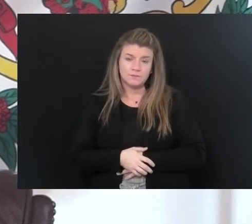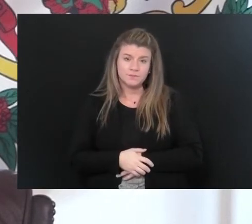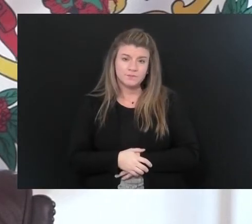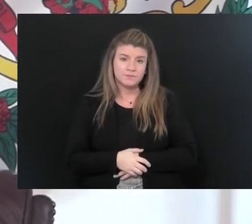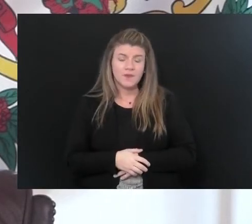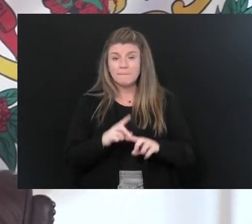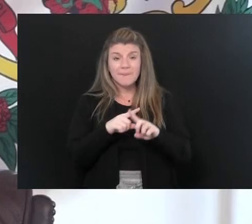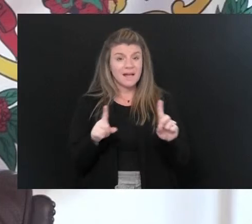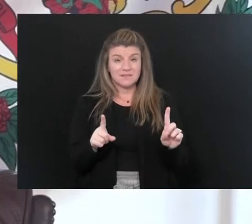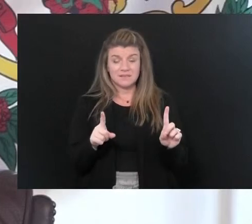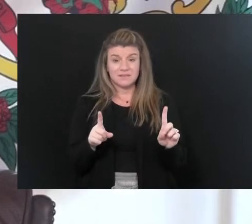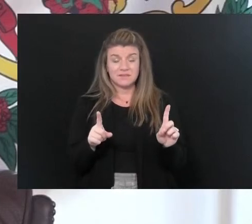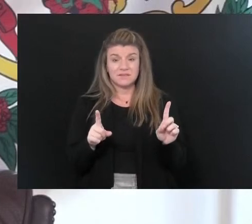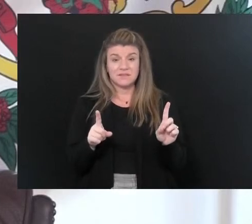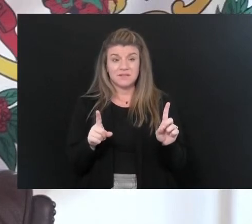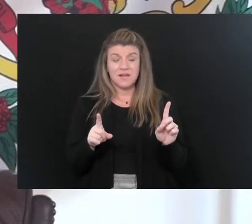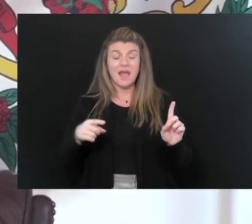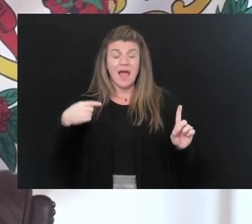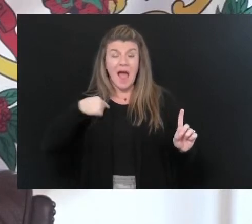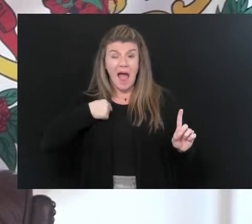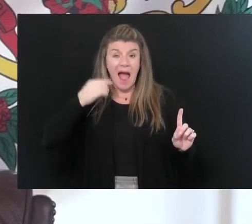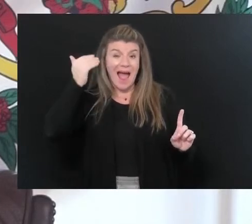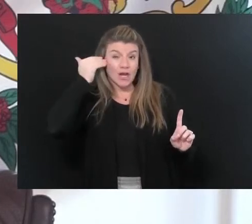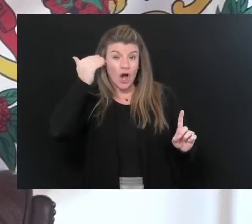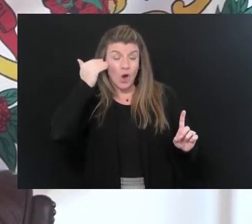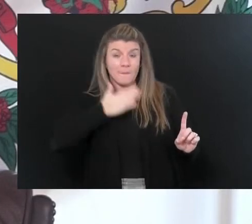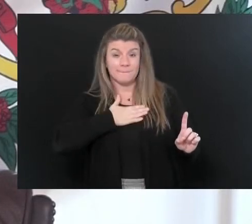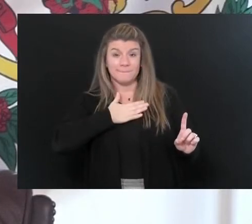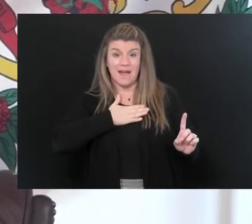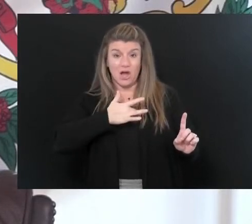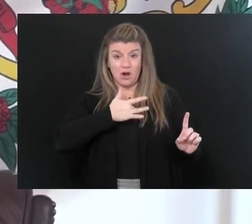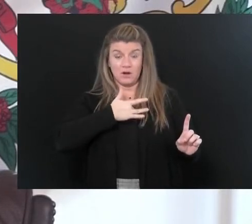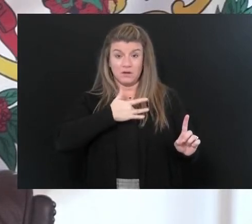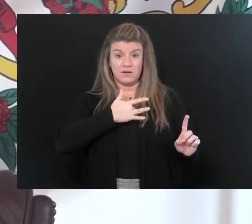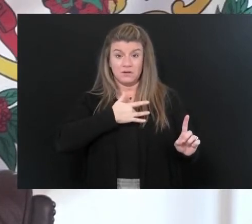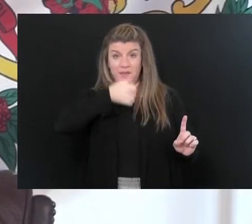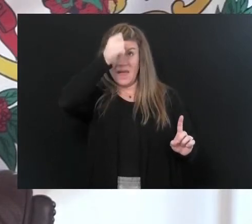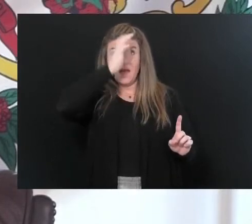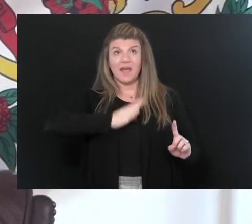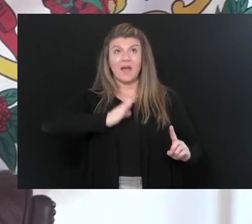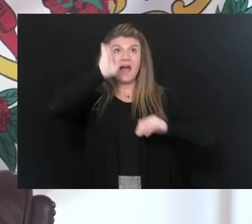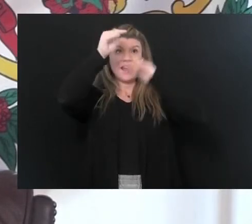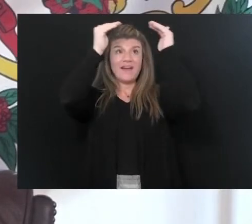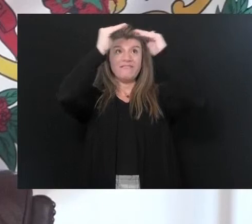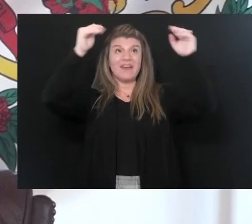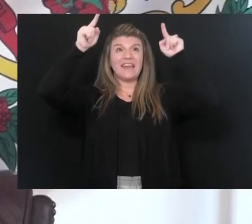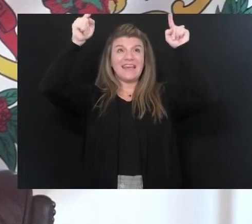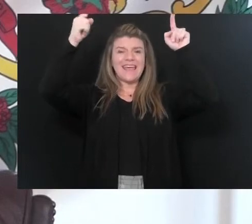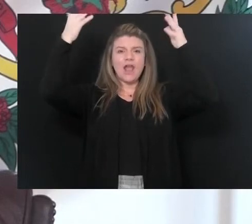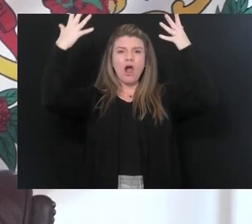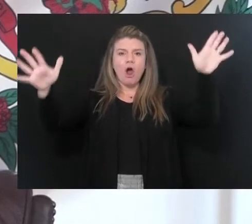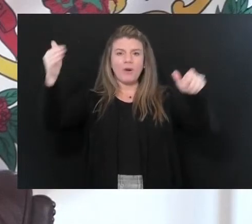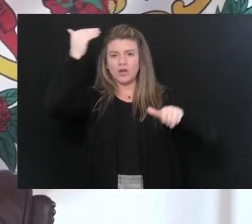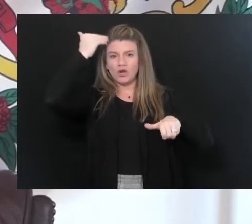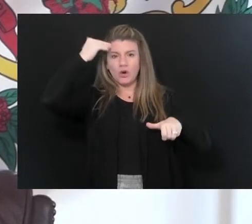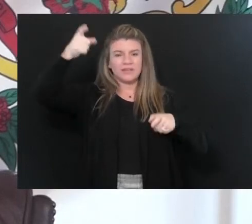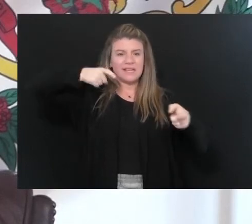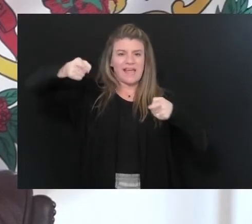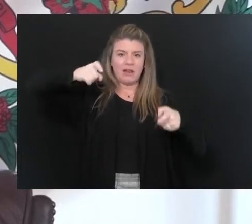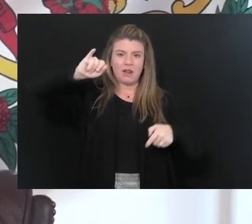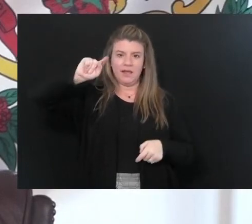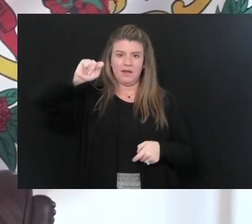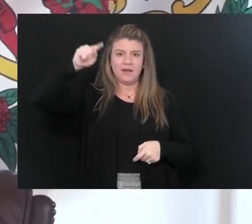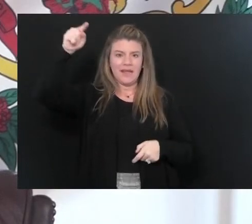But nevertheless, I know in my heart that God above has got this, and He's handling